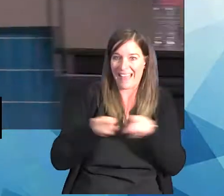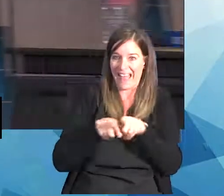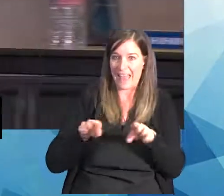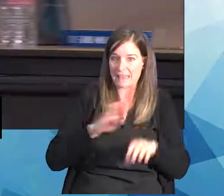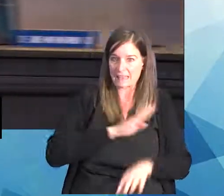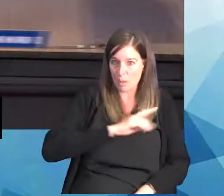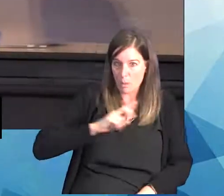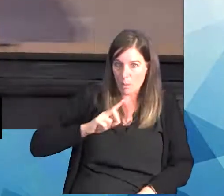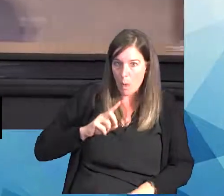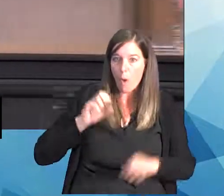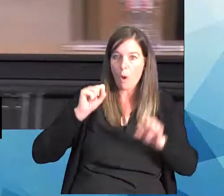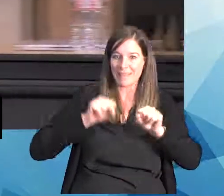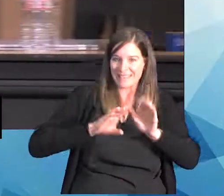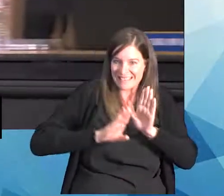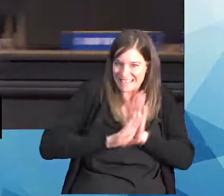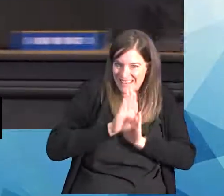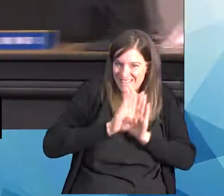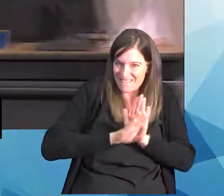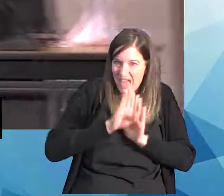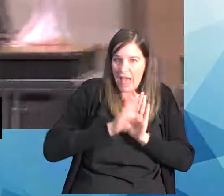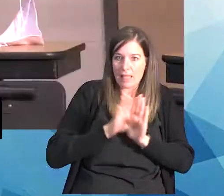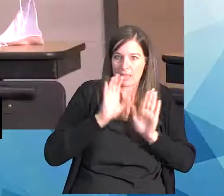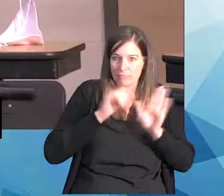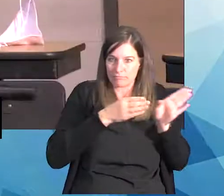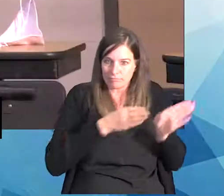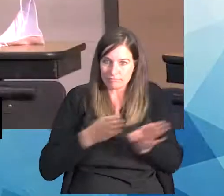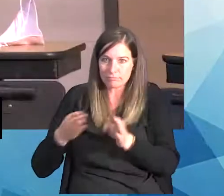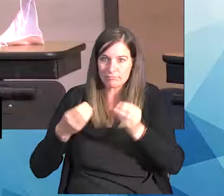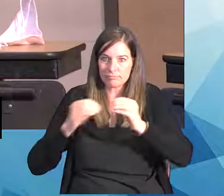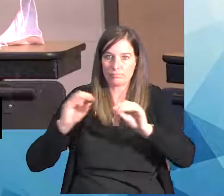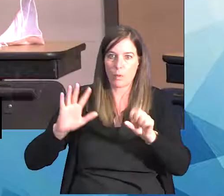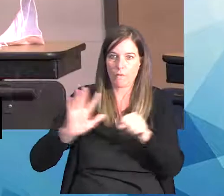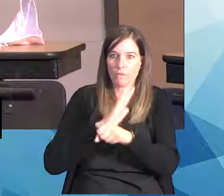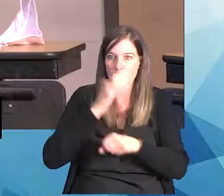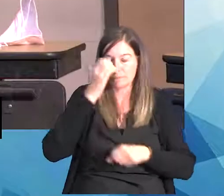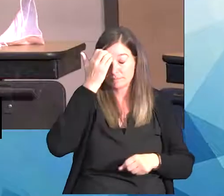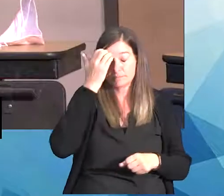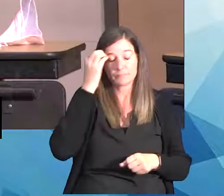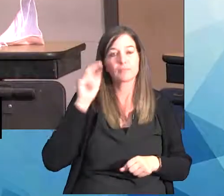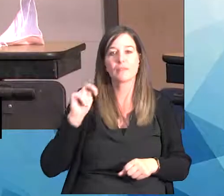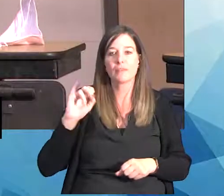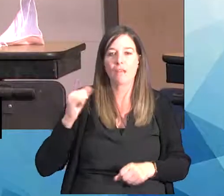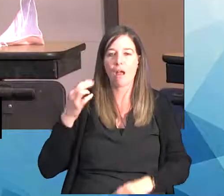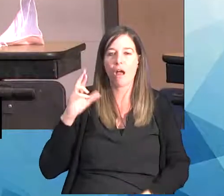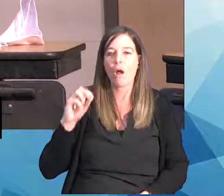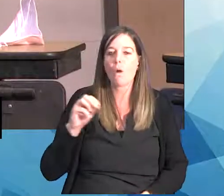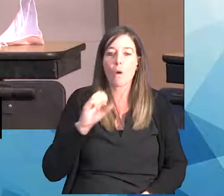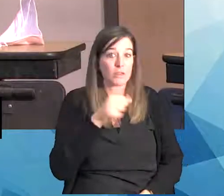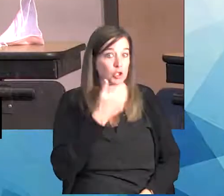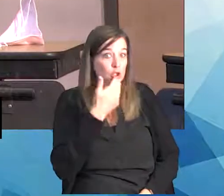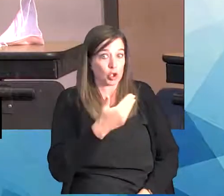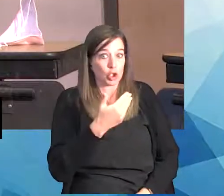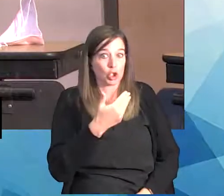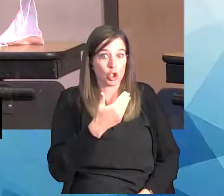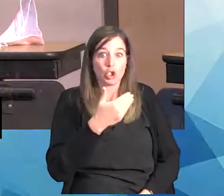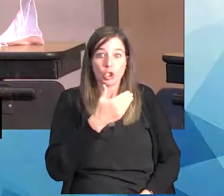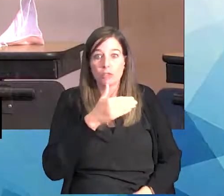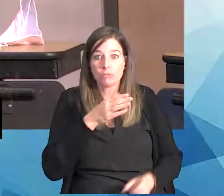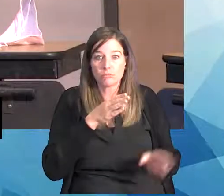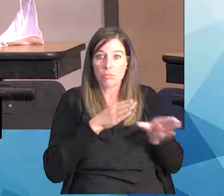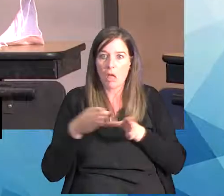think what we could do is have a motion where we would allow the superintendent to,